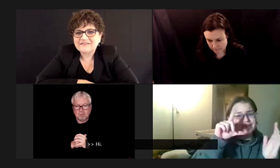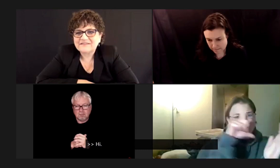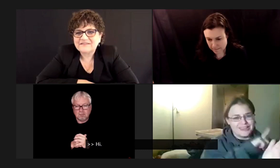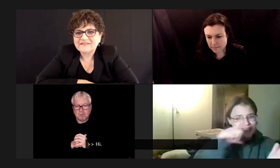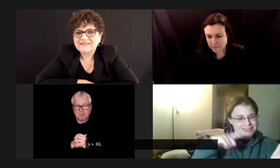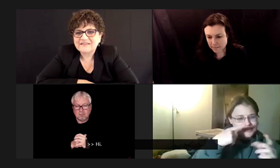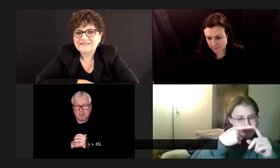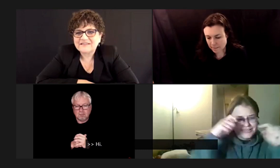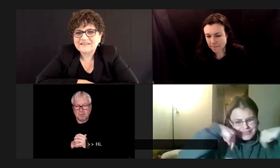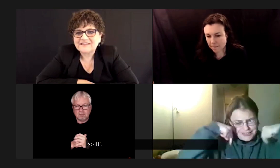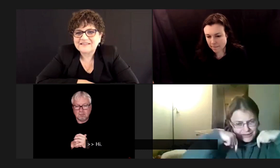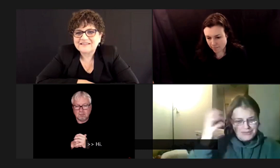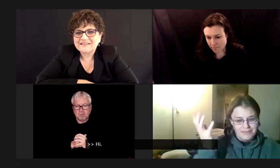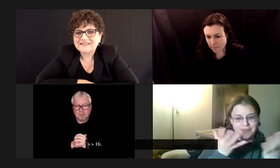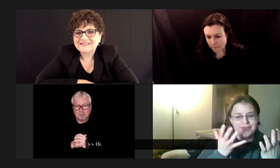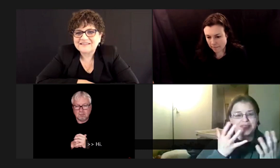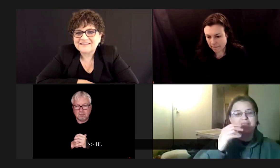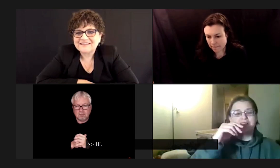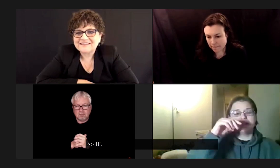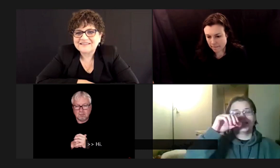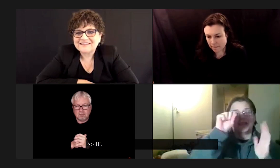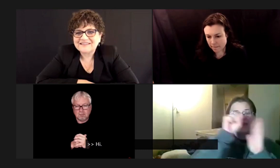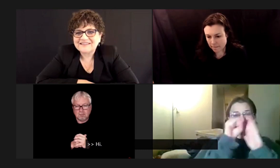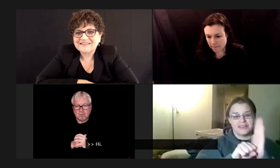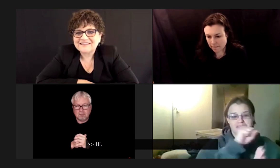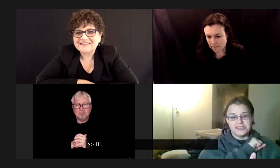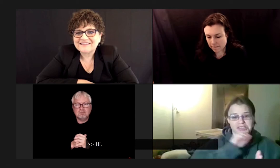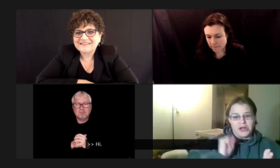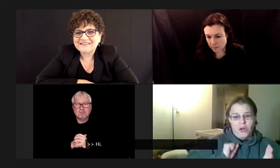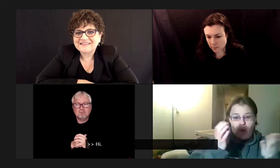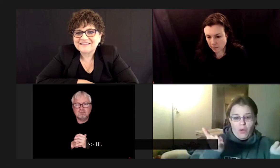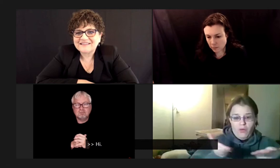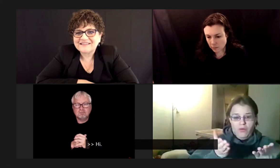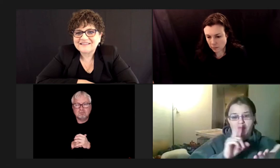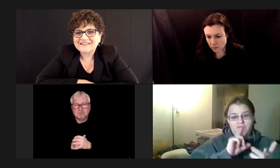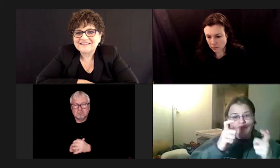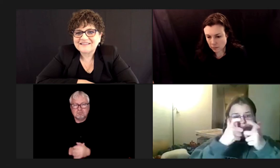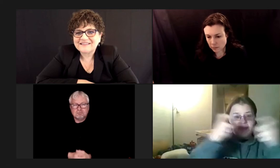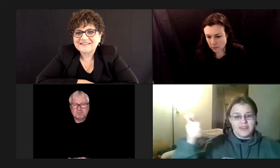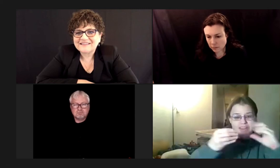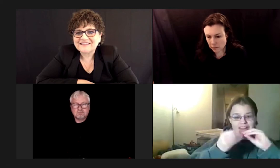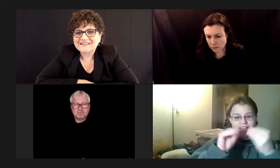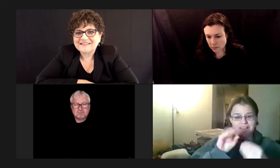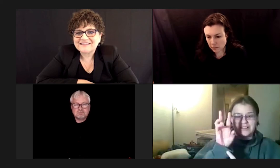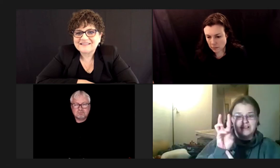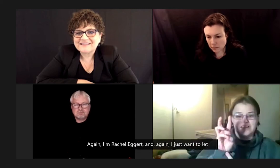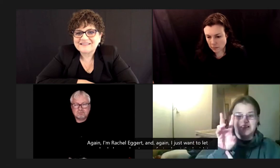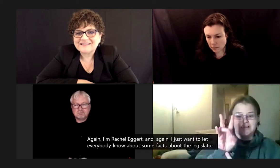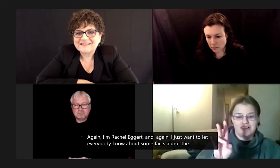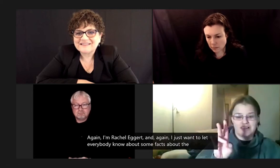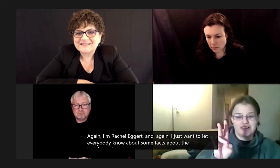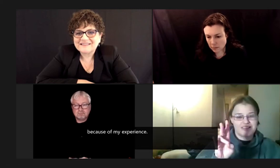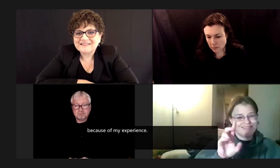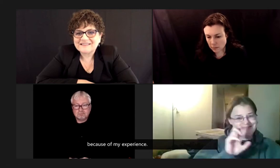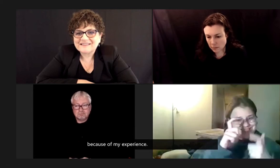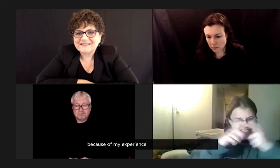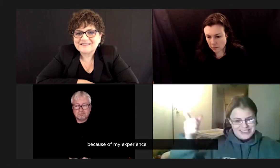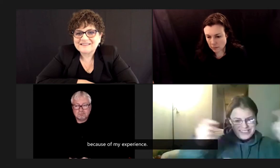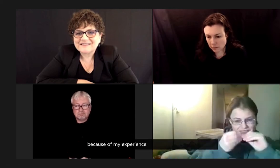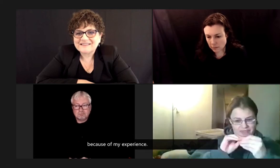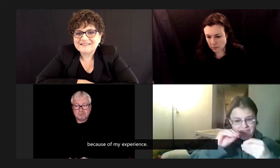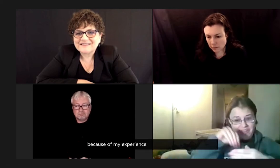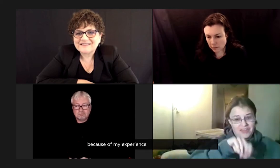know about some facts about the legislature here because of my experience. The state Senate, it has a big